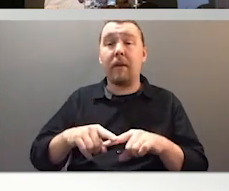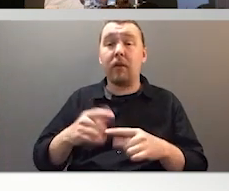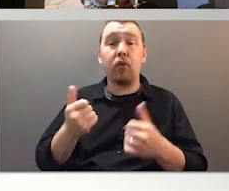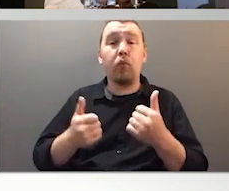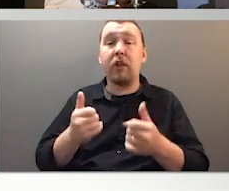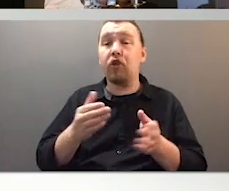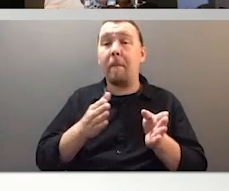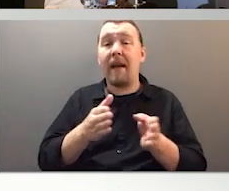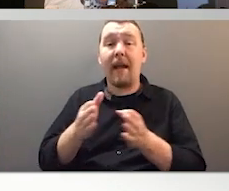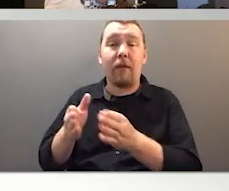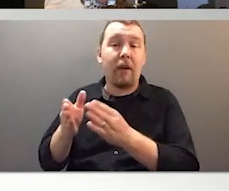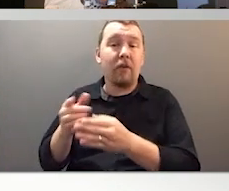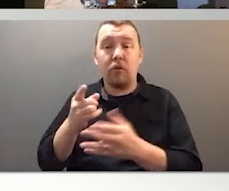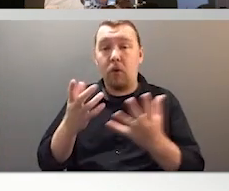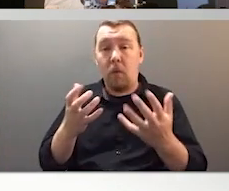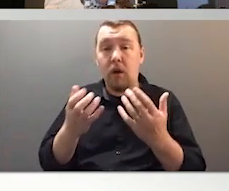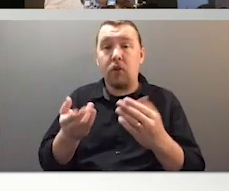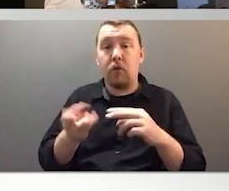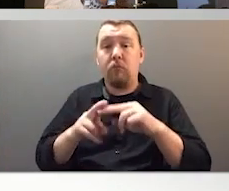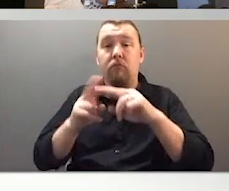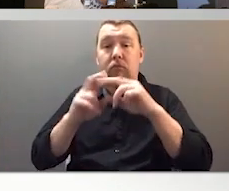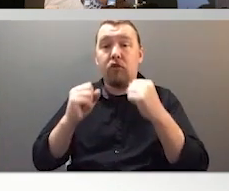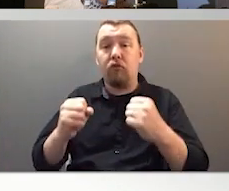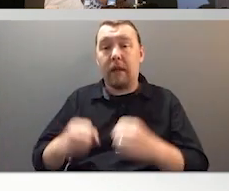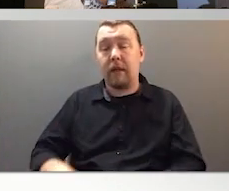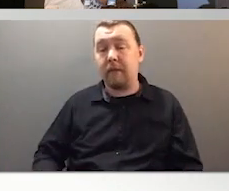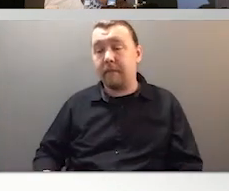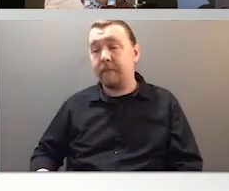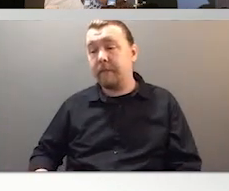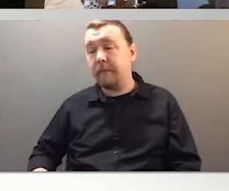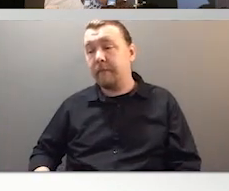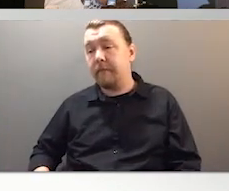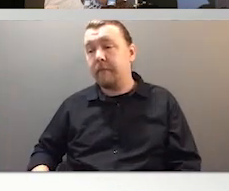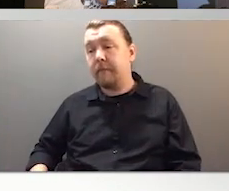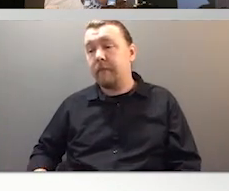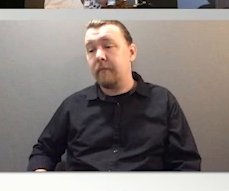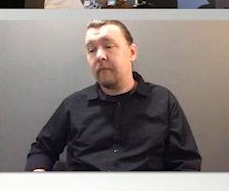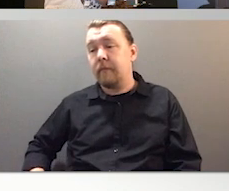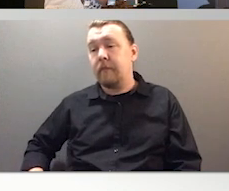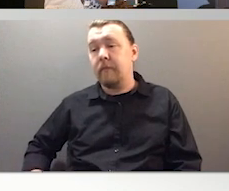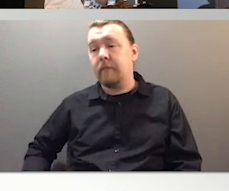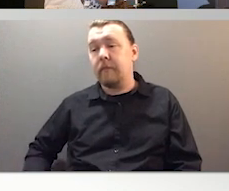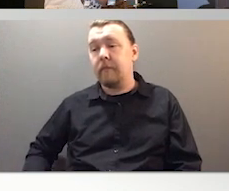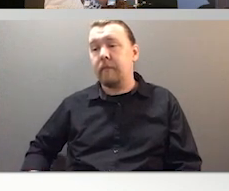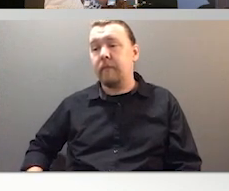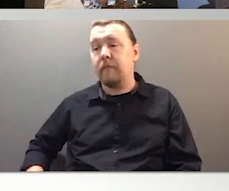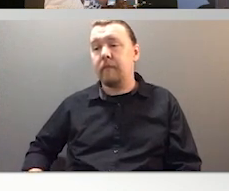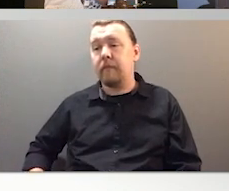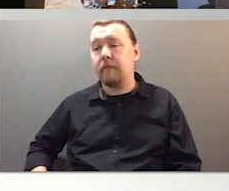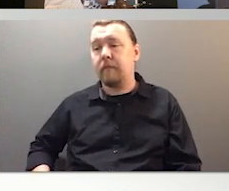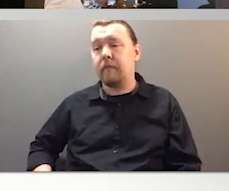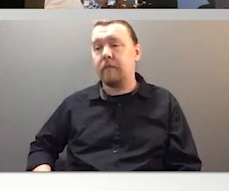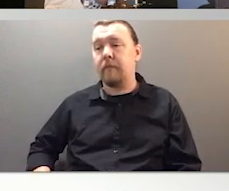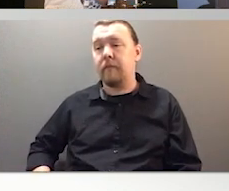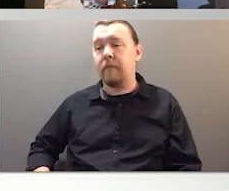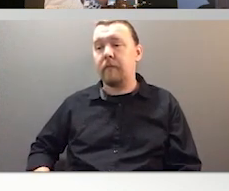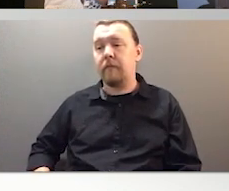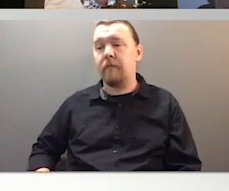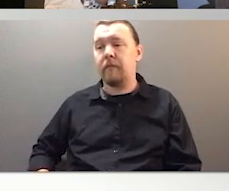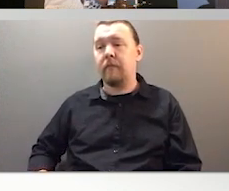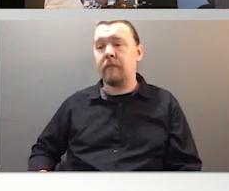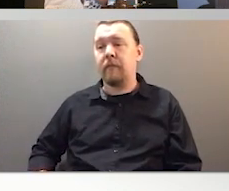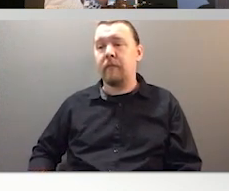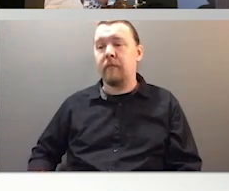should use the approach of the Institute for the Achievement of Human Potential with Dr. Glenn Dolan and Dr.